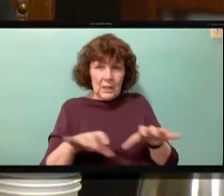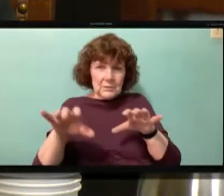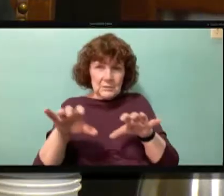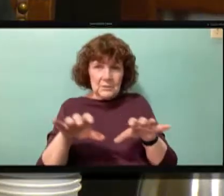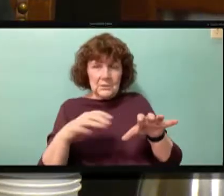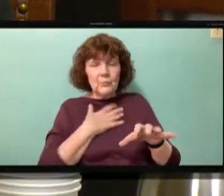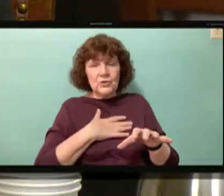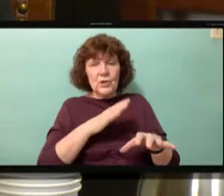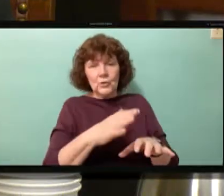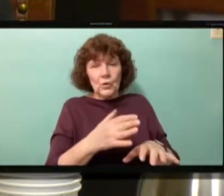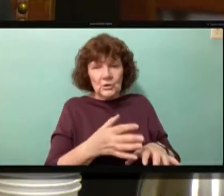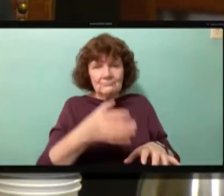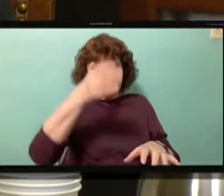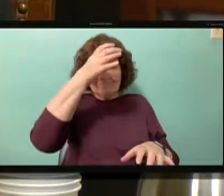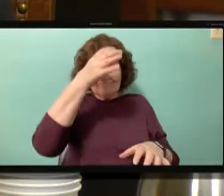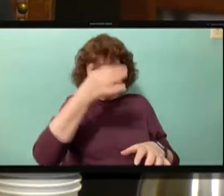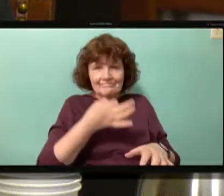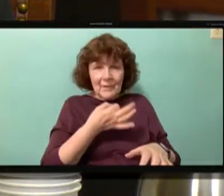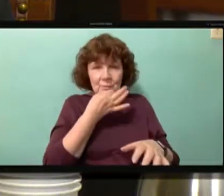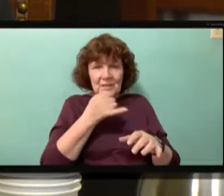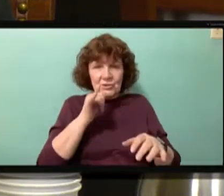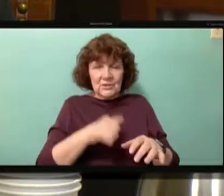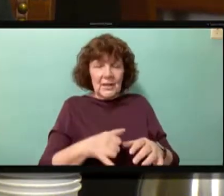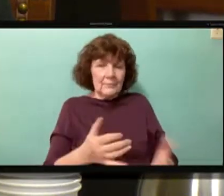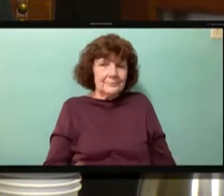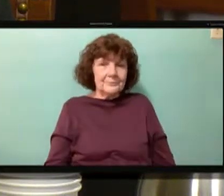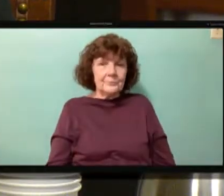that and bring that to light for us.